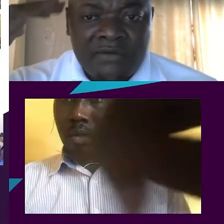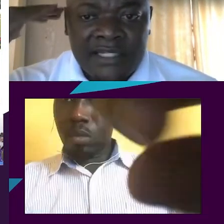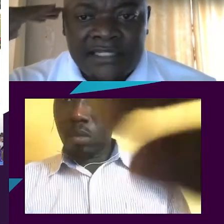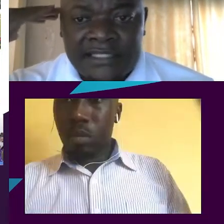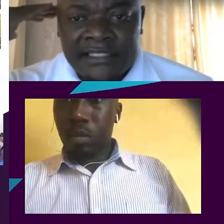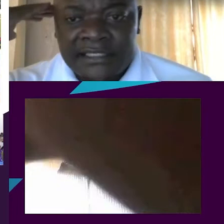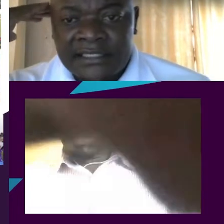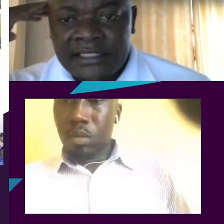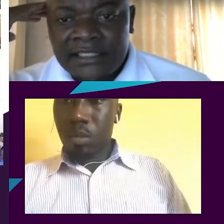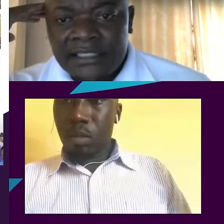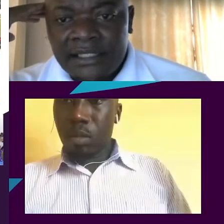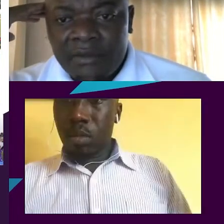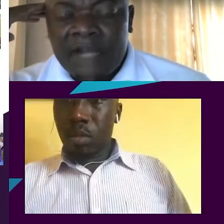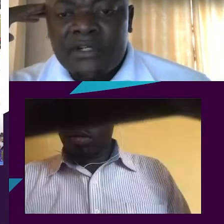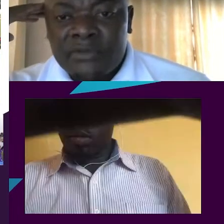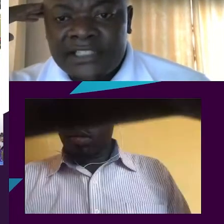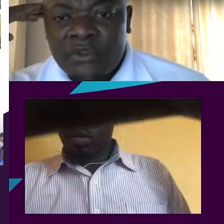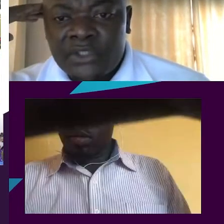about